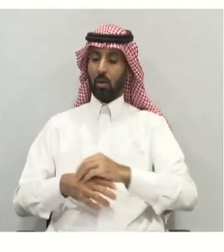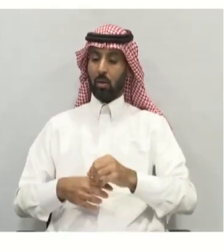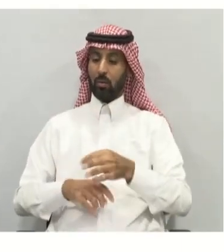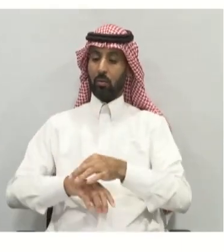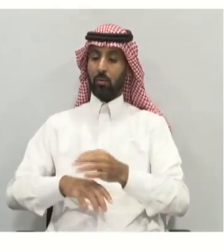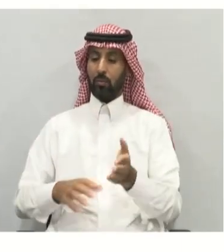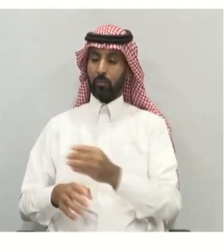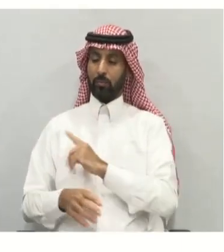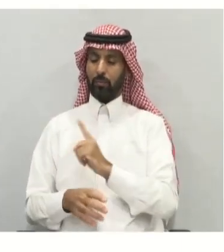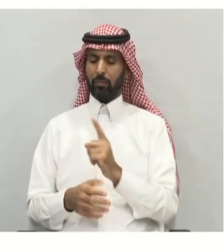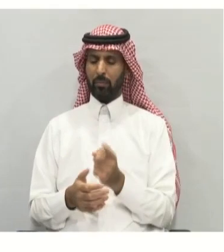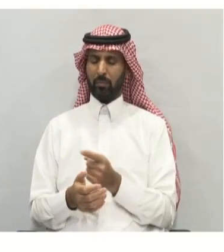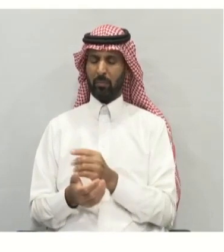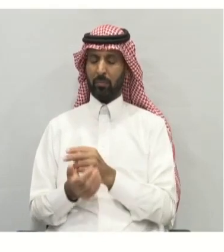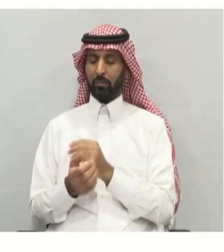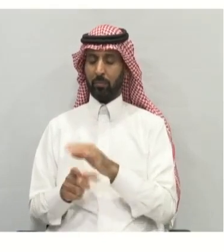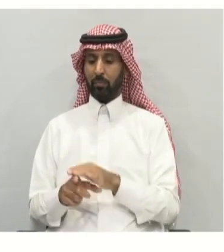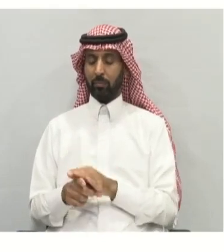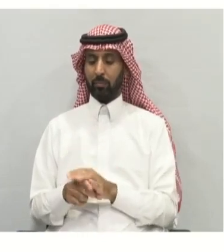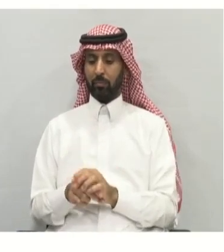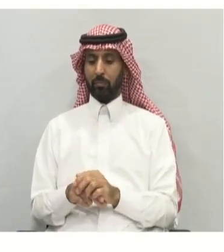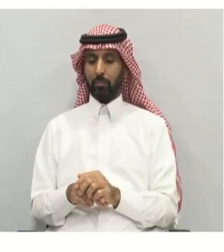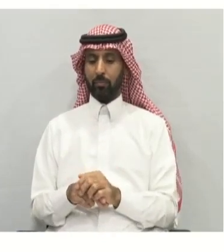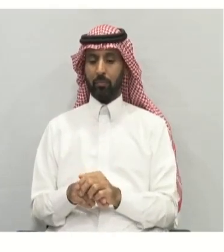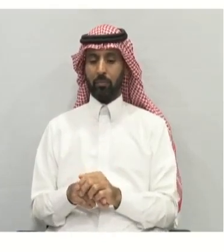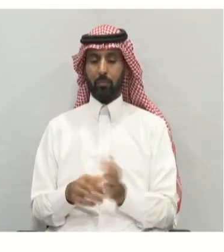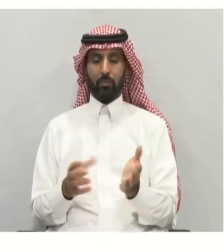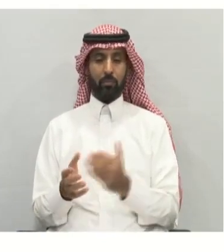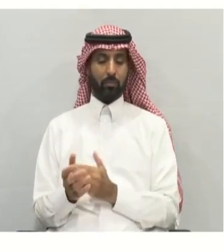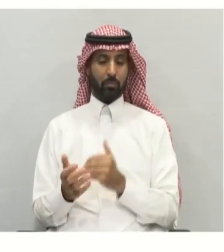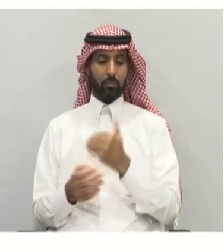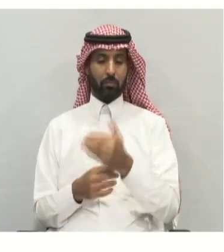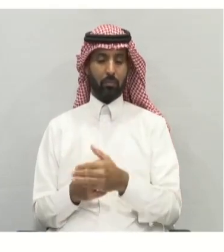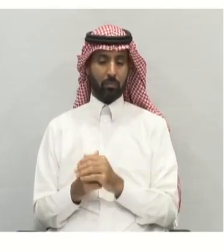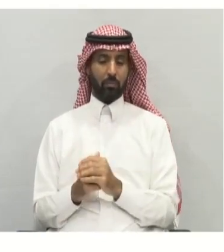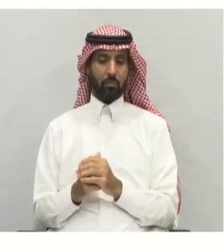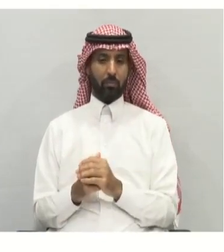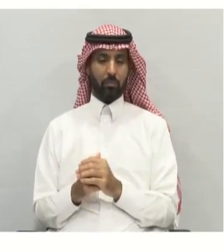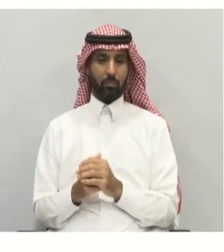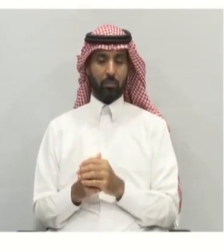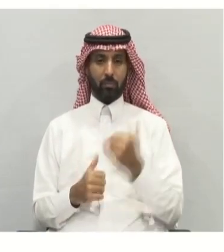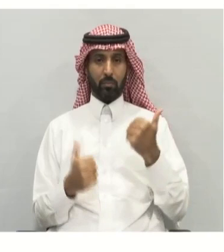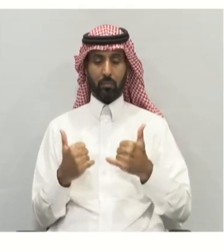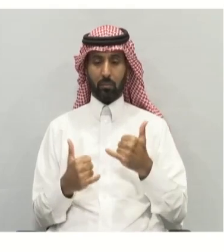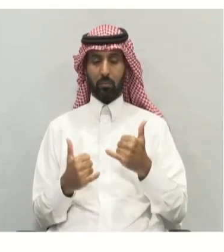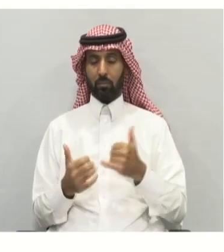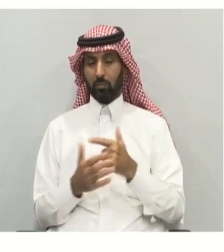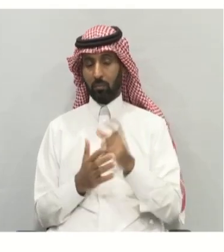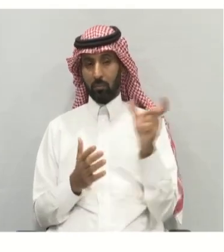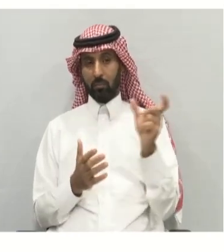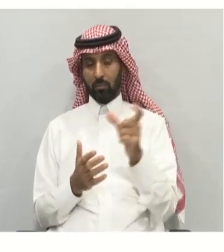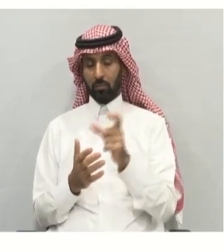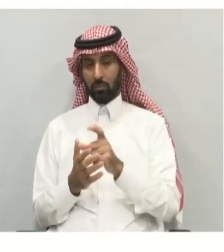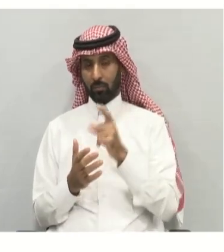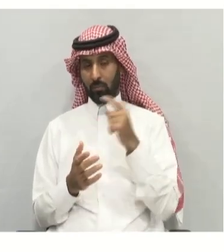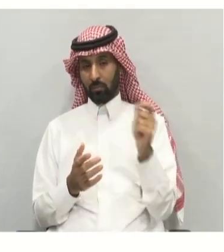people in the Muslim world. So this is some of the important vocabularies that we